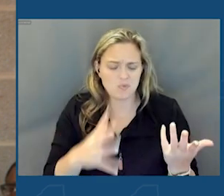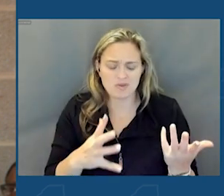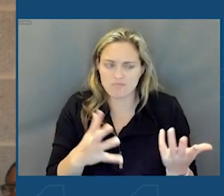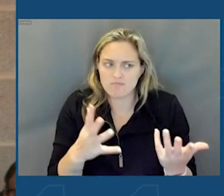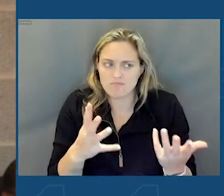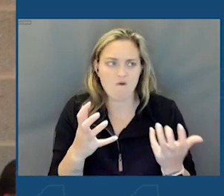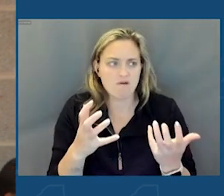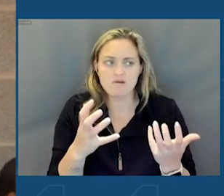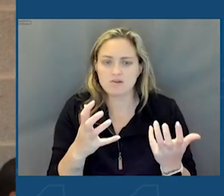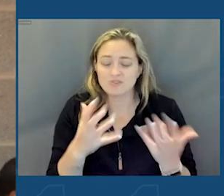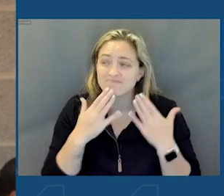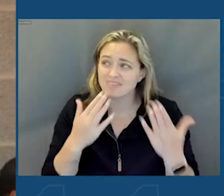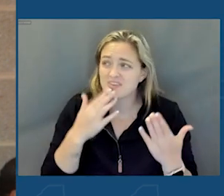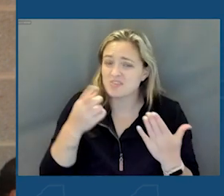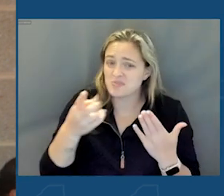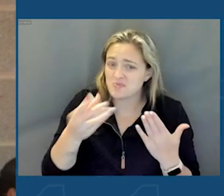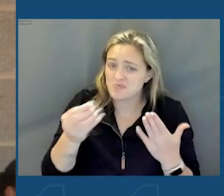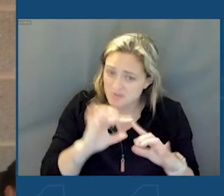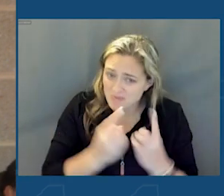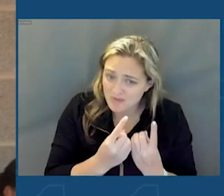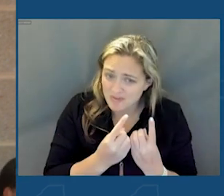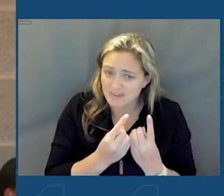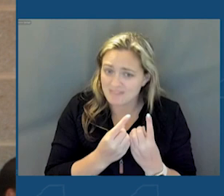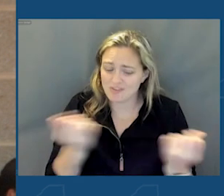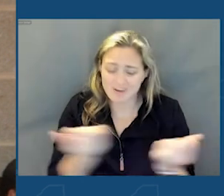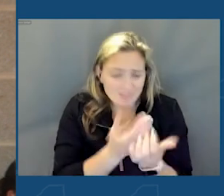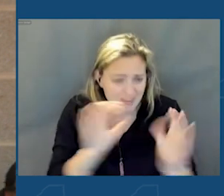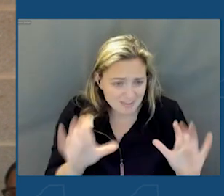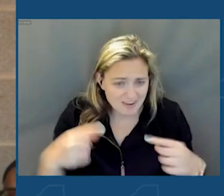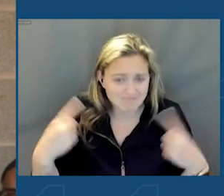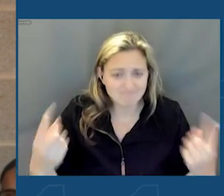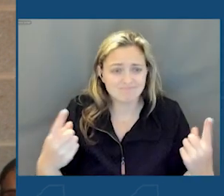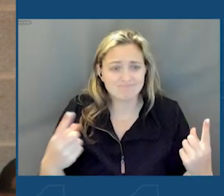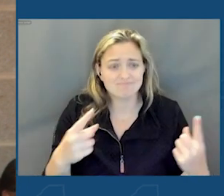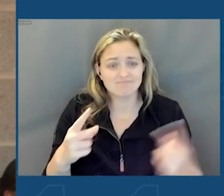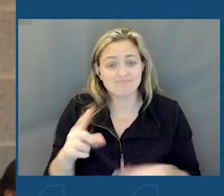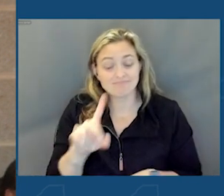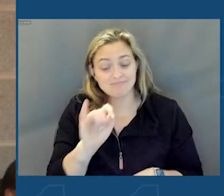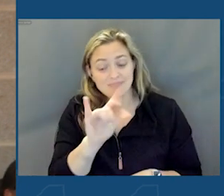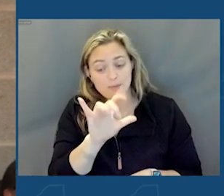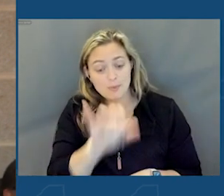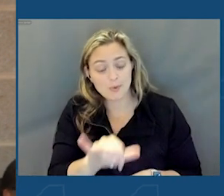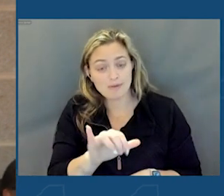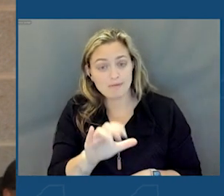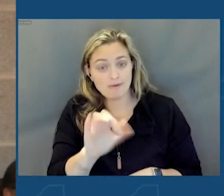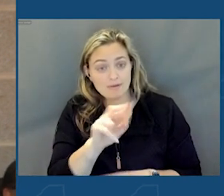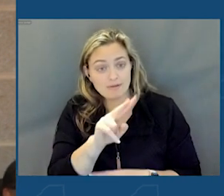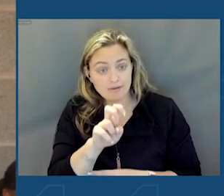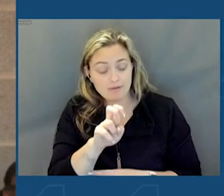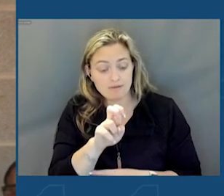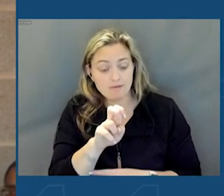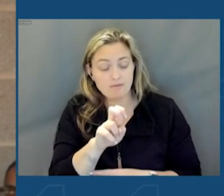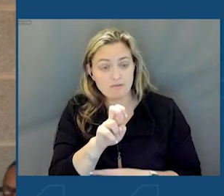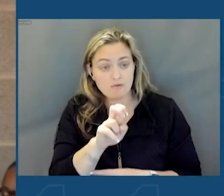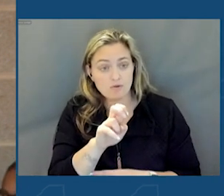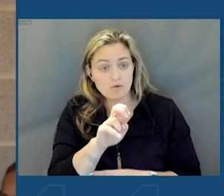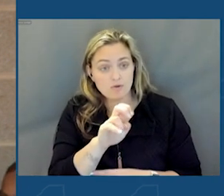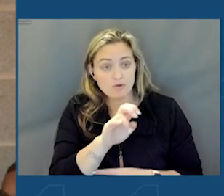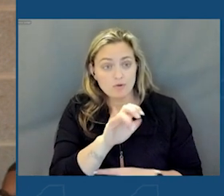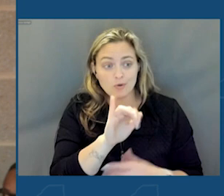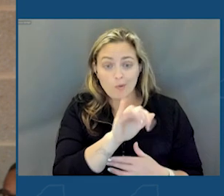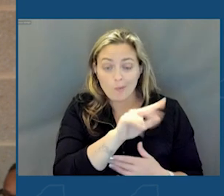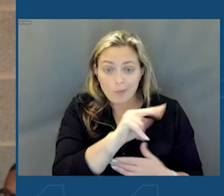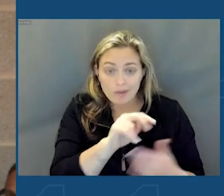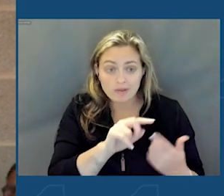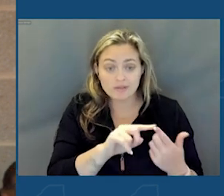her department for all they've done. Deputy Executive Commissioner Cohen, Joel Evans, Attorney